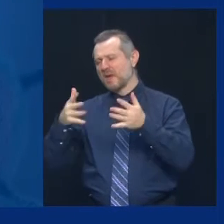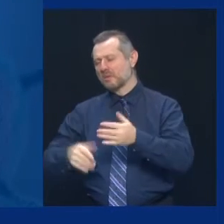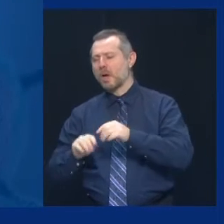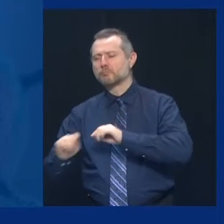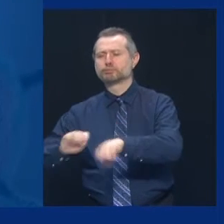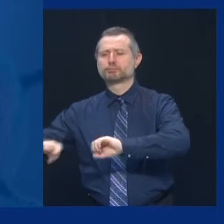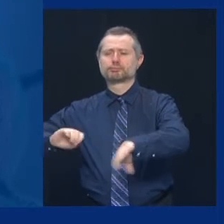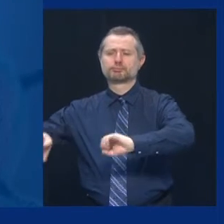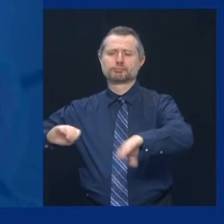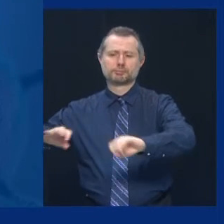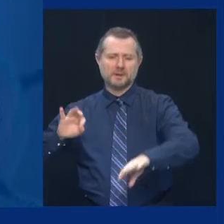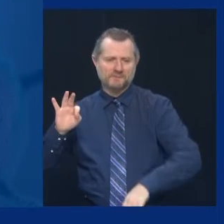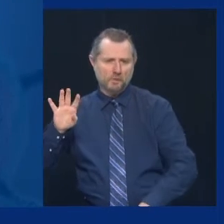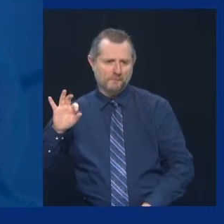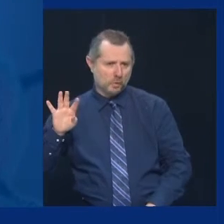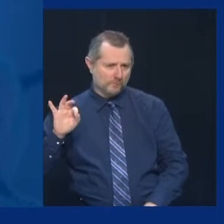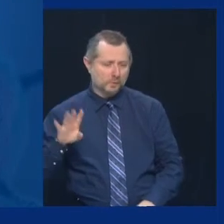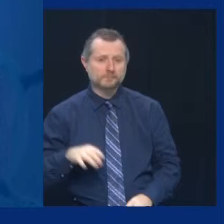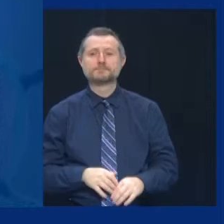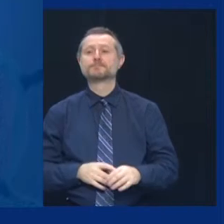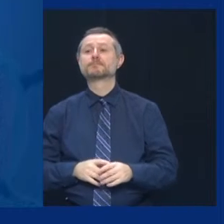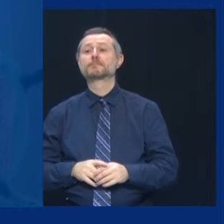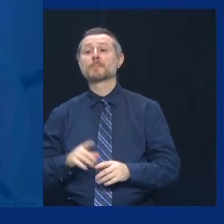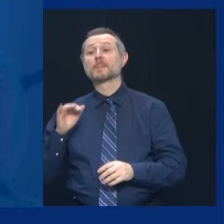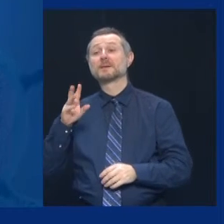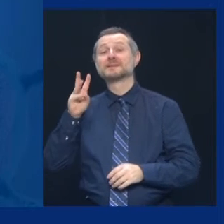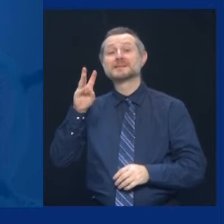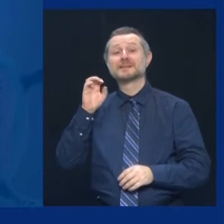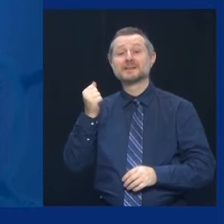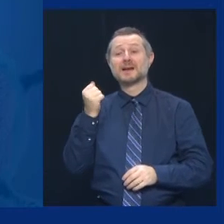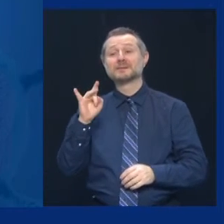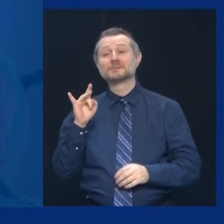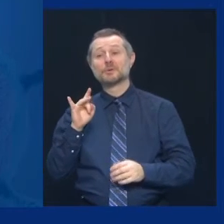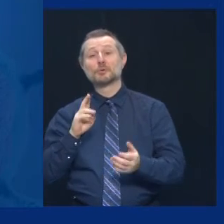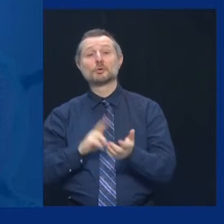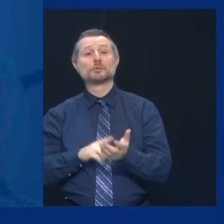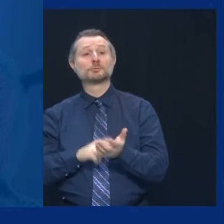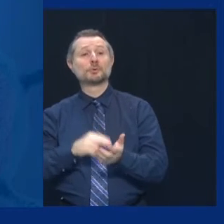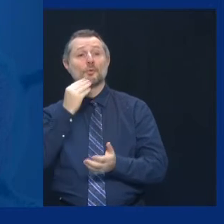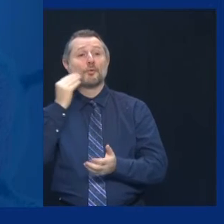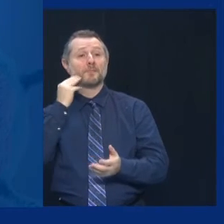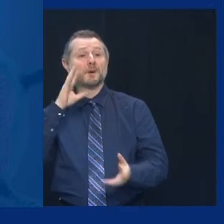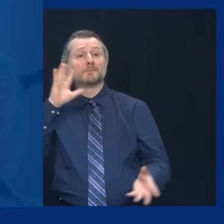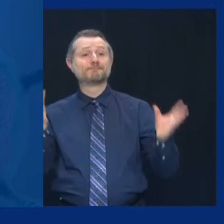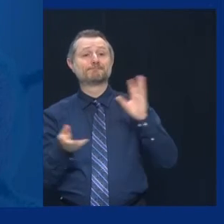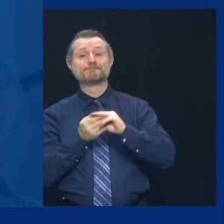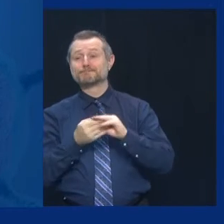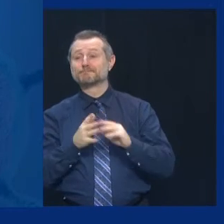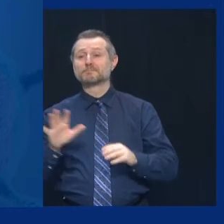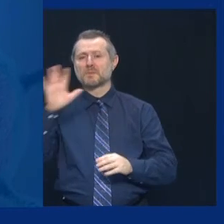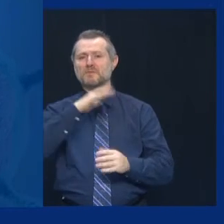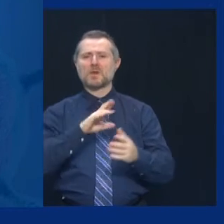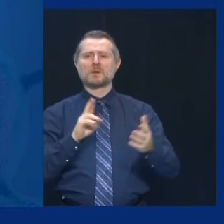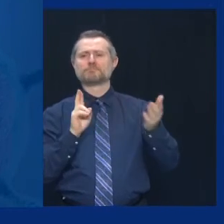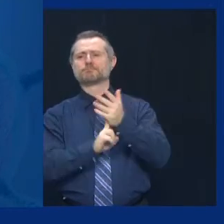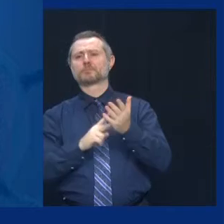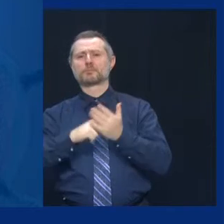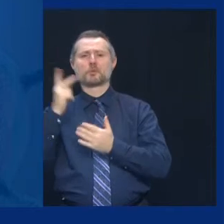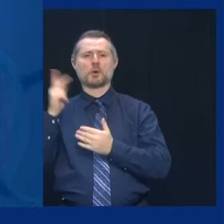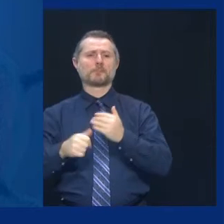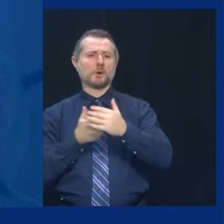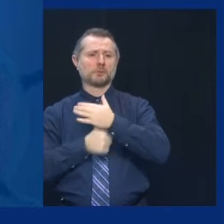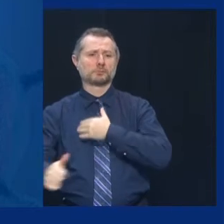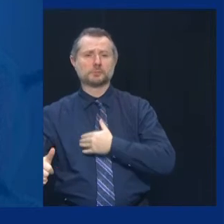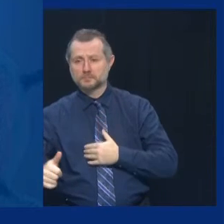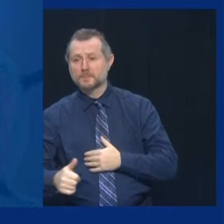These are the 618 nursing homes that are enrolled in the program.